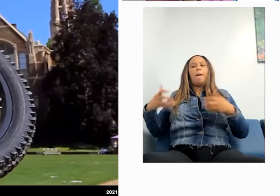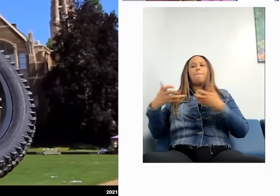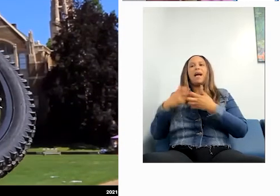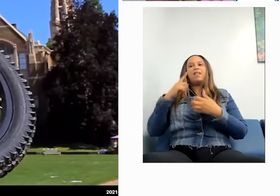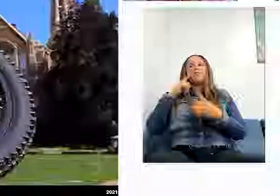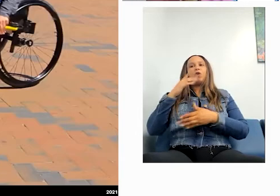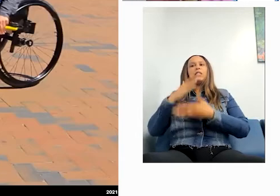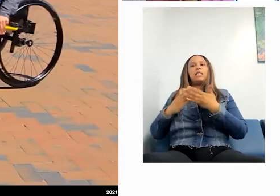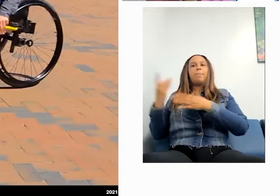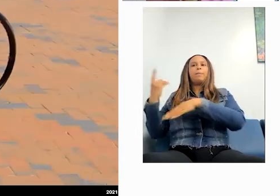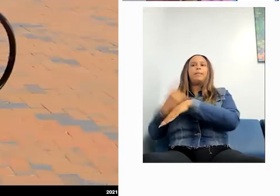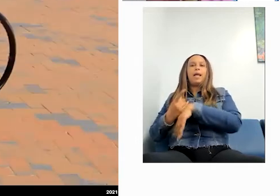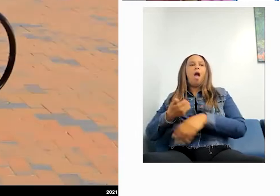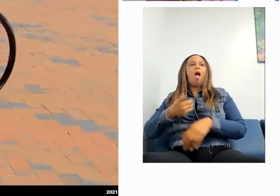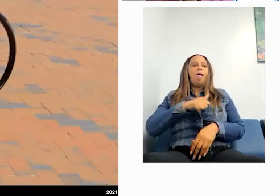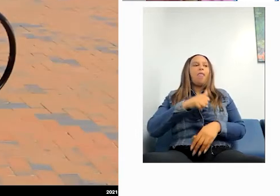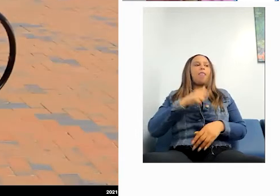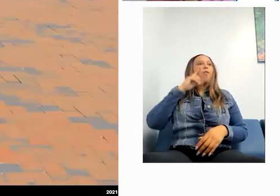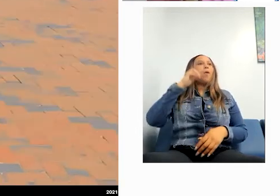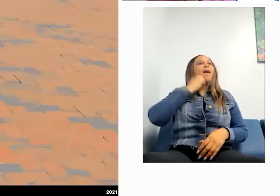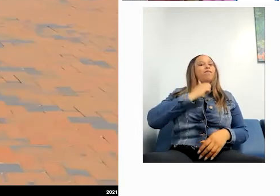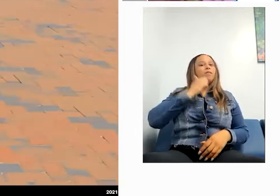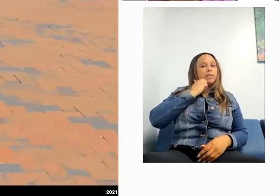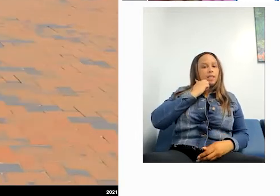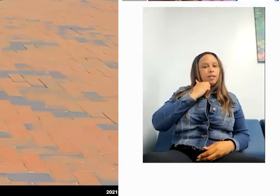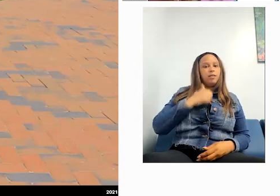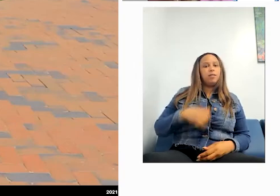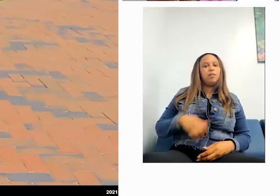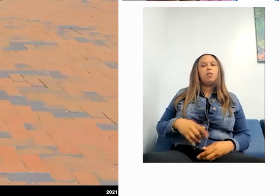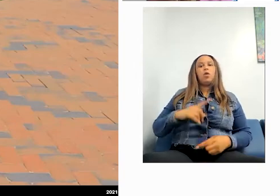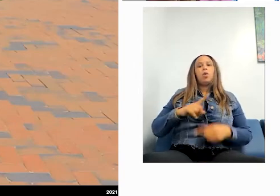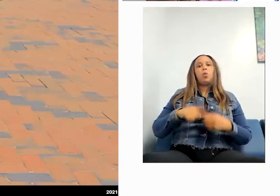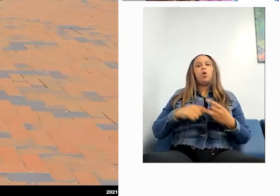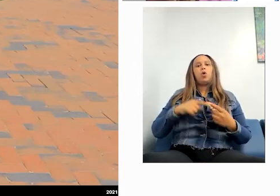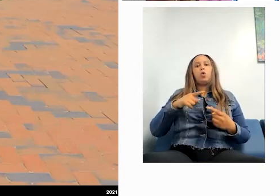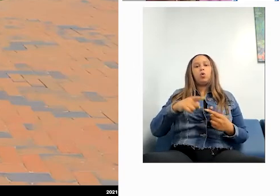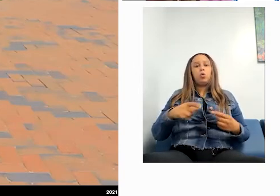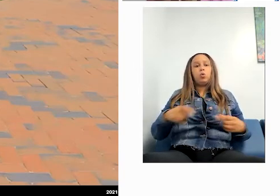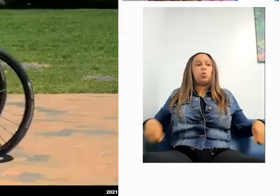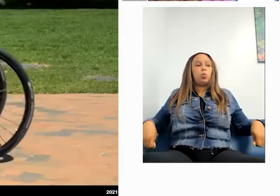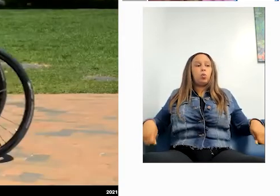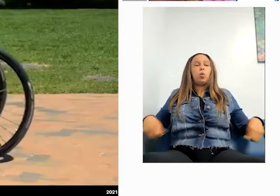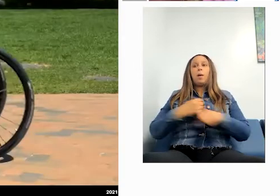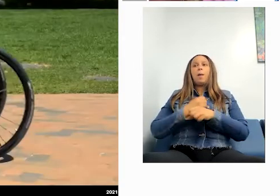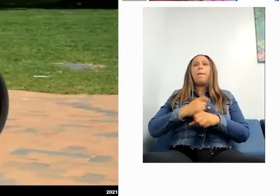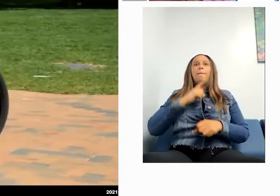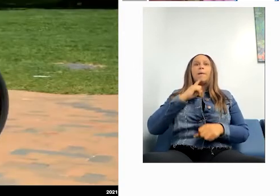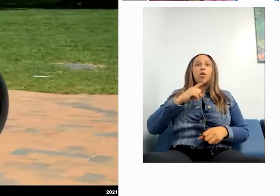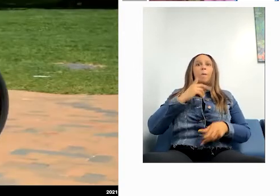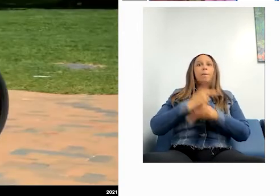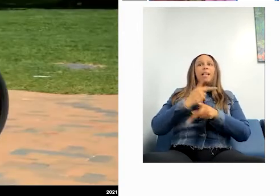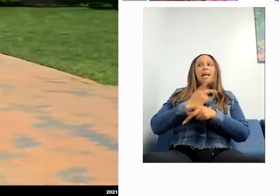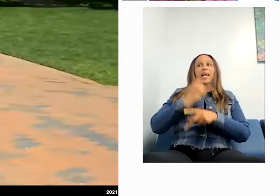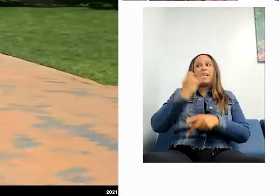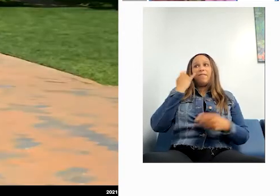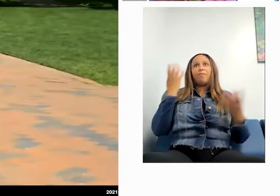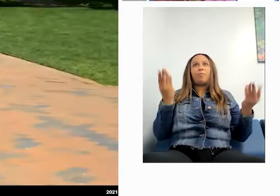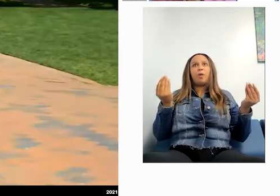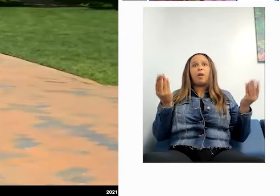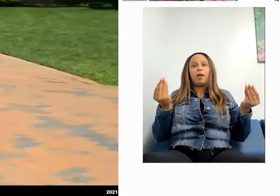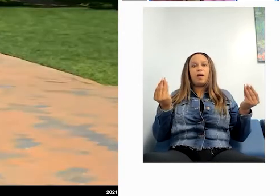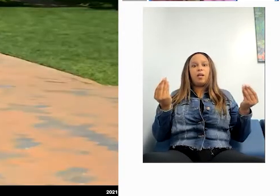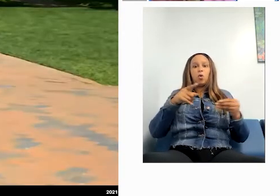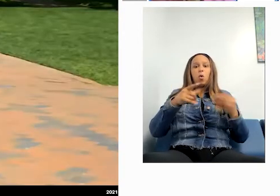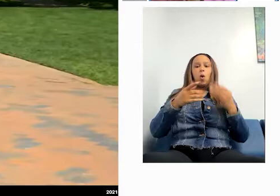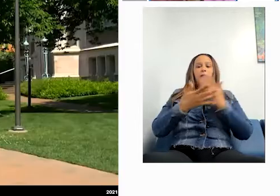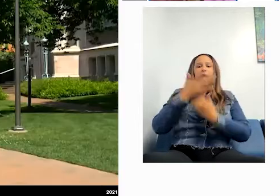that your hands slip on the smooth hand rims, especially when the rims are wet or if your hands are numb or weak. Your hands may ache or tingle when you